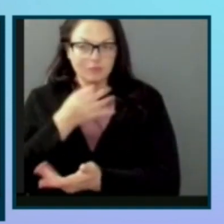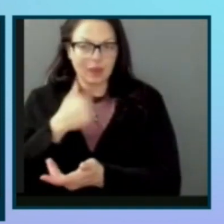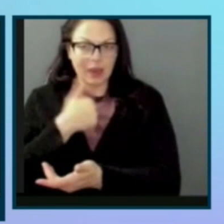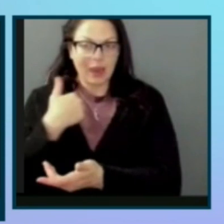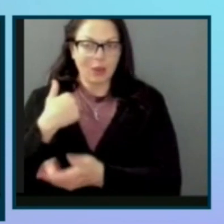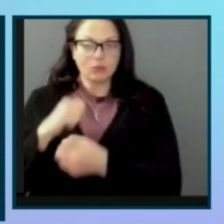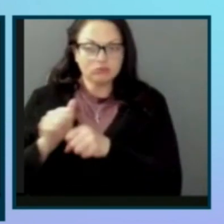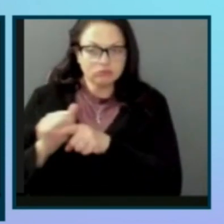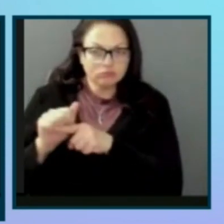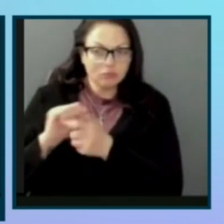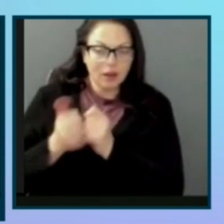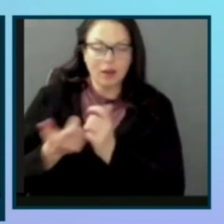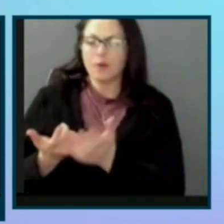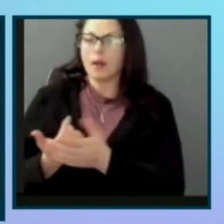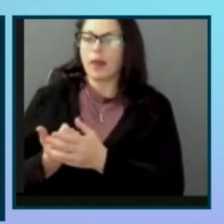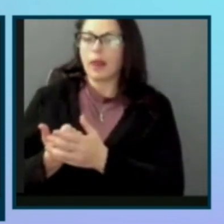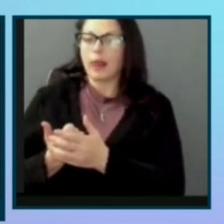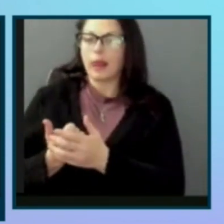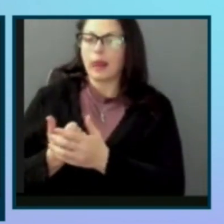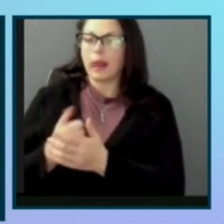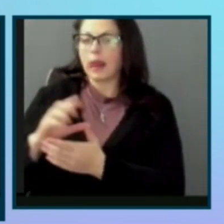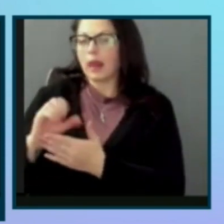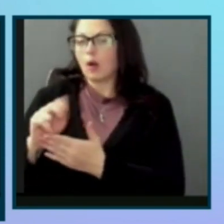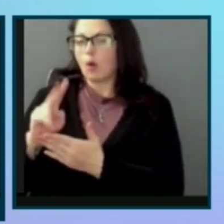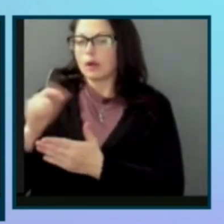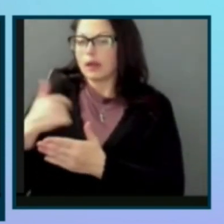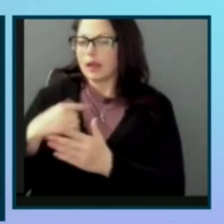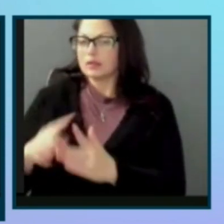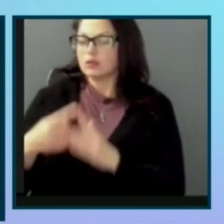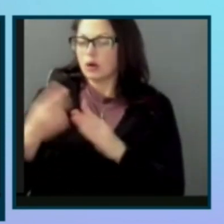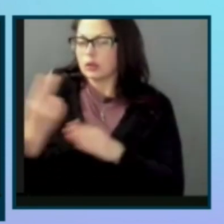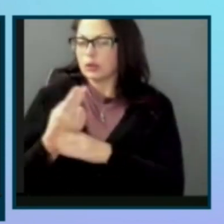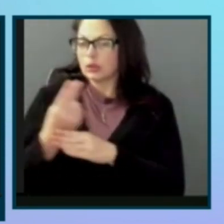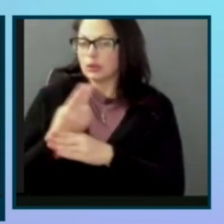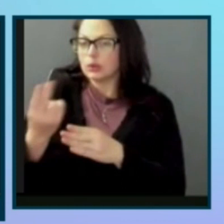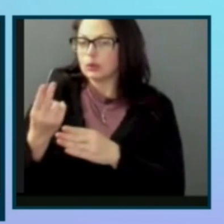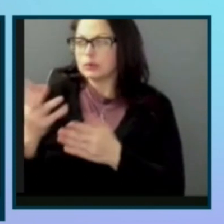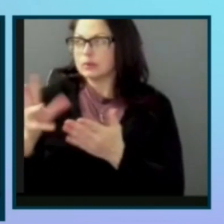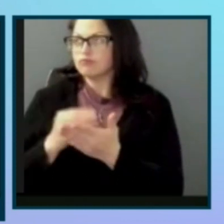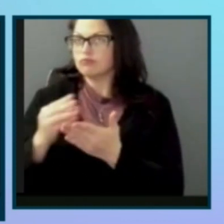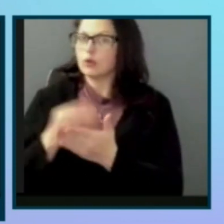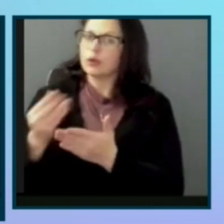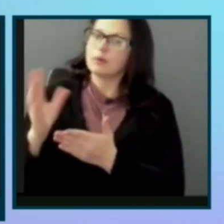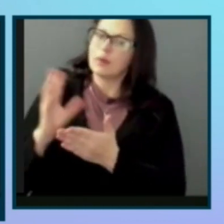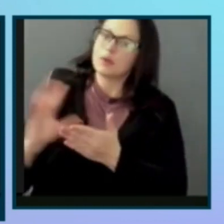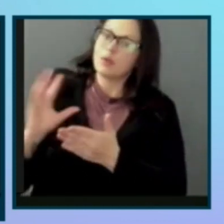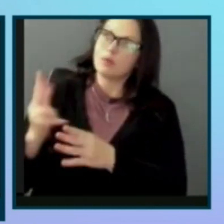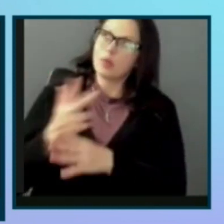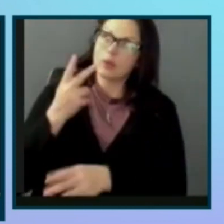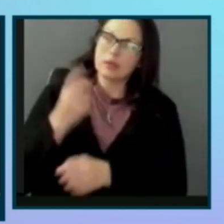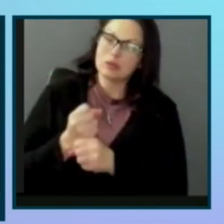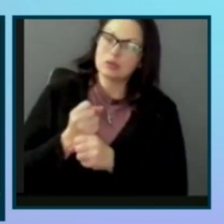Sure. So I started using screen readers and learning how to use them probably about just over 3 years